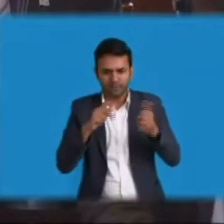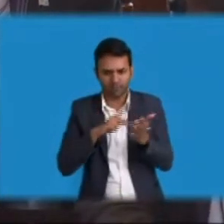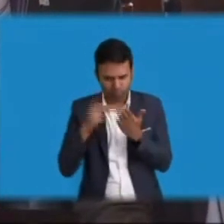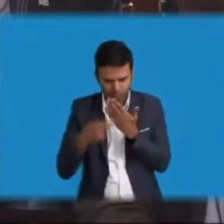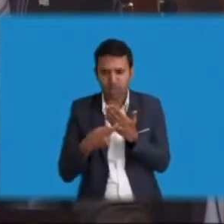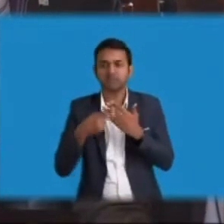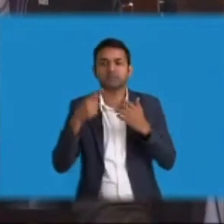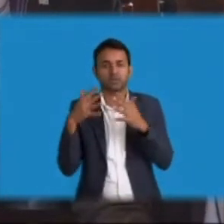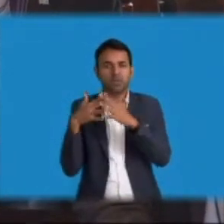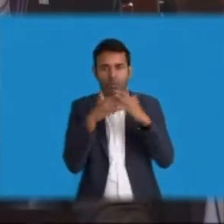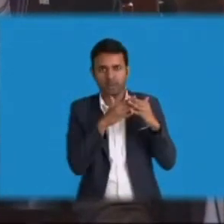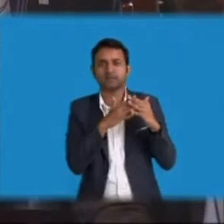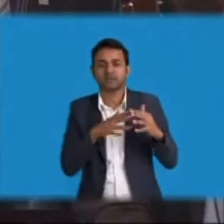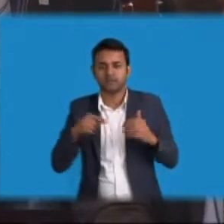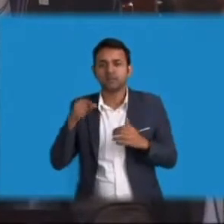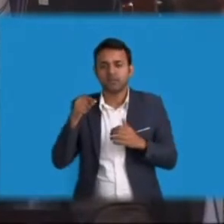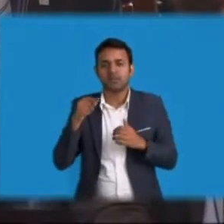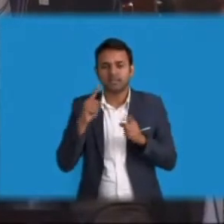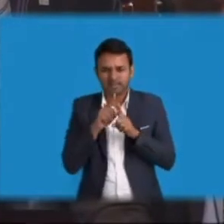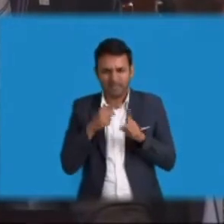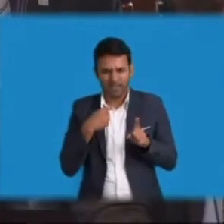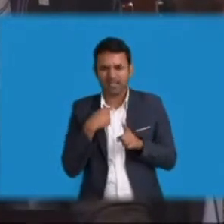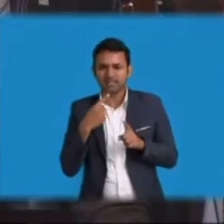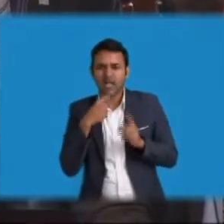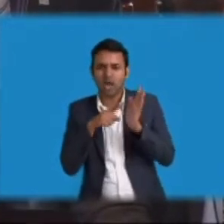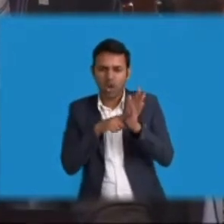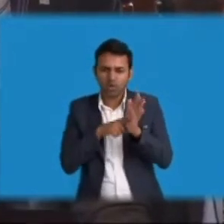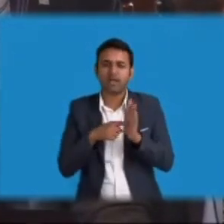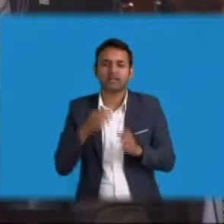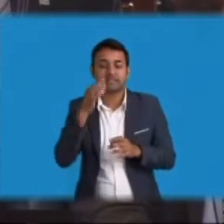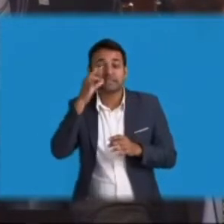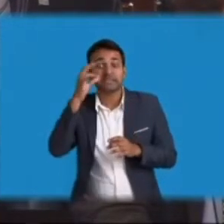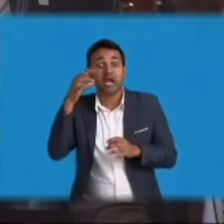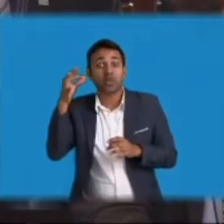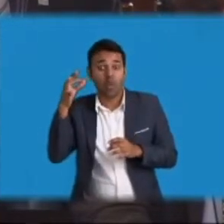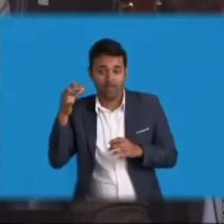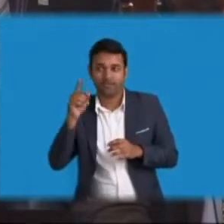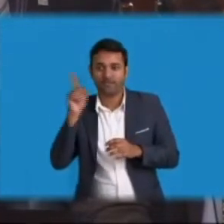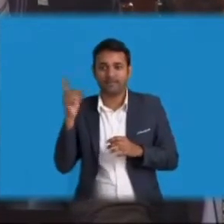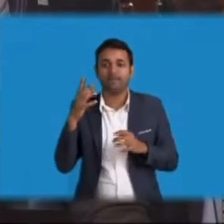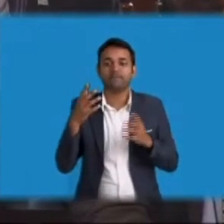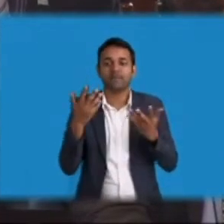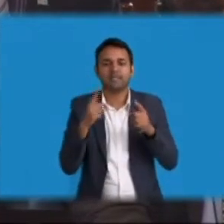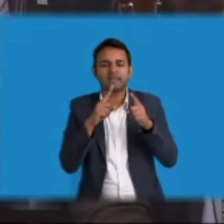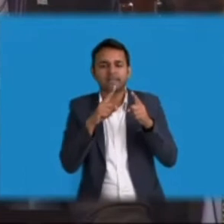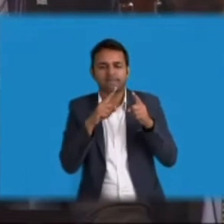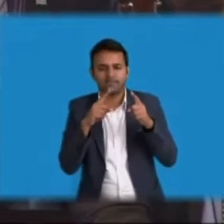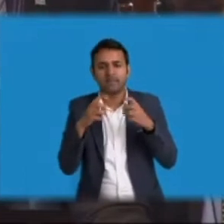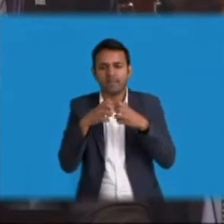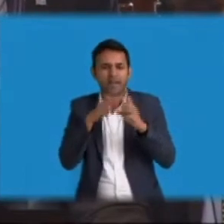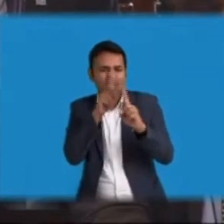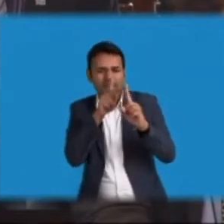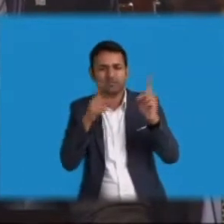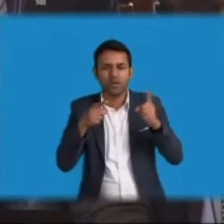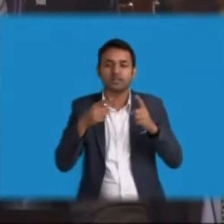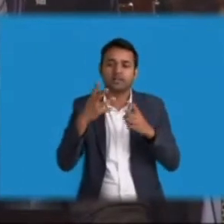what I have outlined earlier for Lautoka City. Singatoka, multi-purpose sport facilities built at a cost of